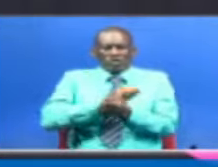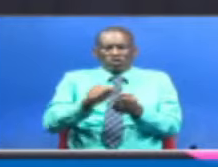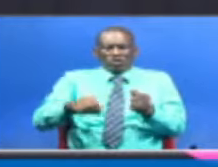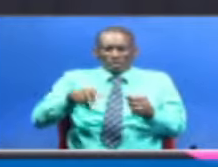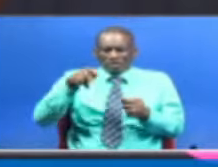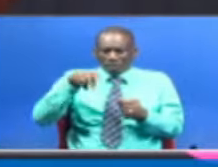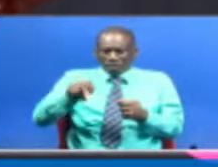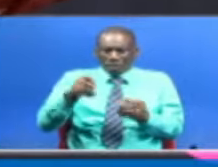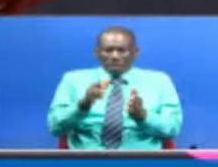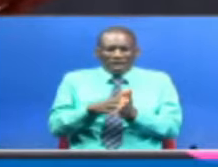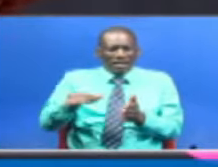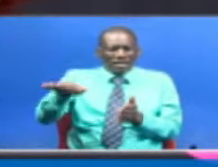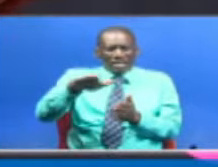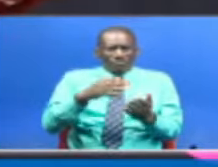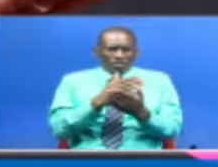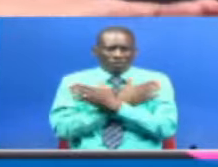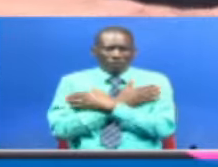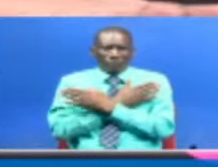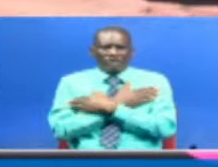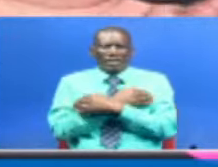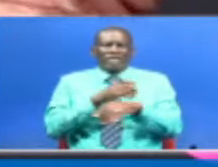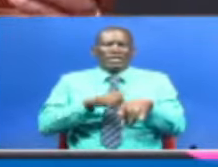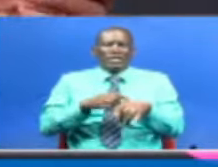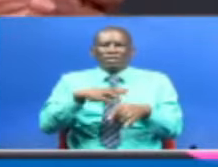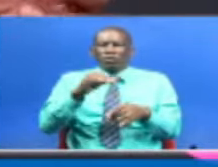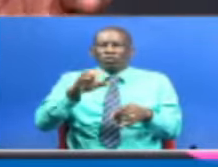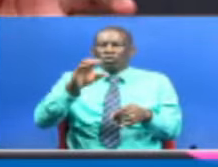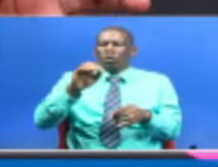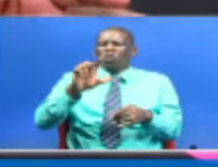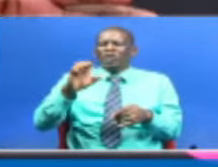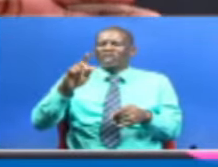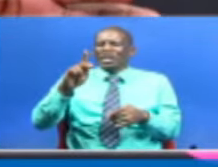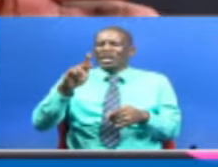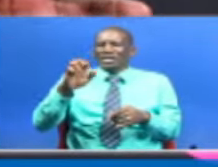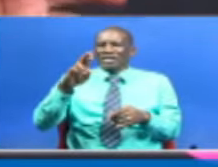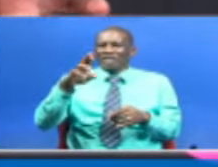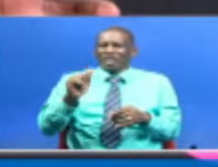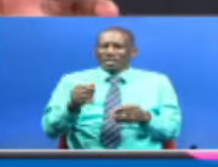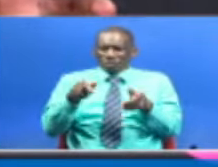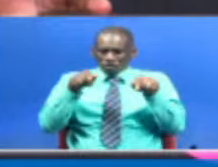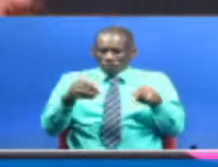is environmentally friendly. When you go to Olkaria today, you'll realize that the steam